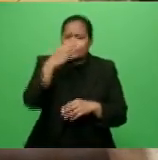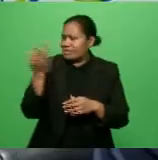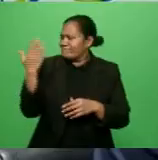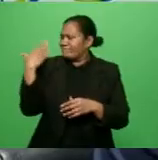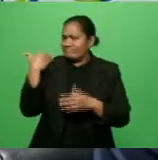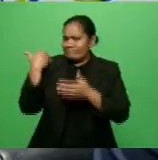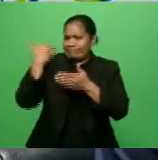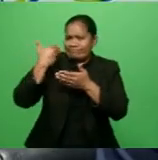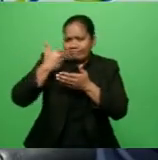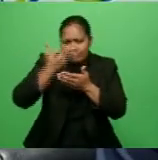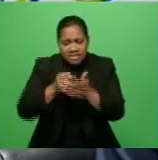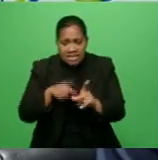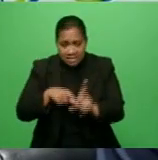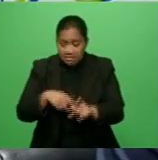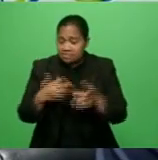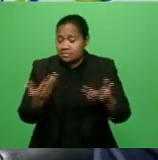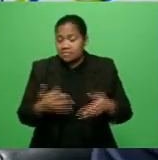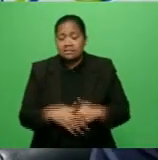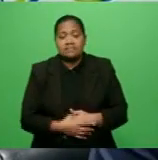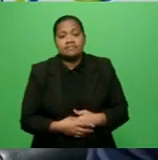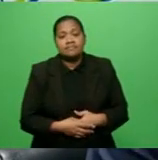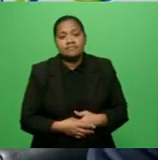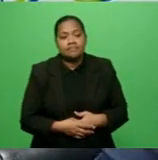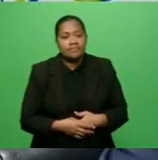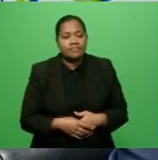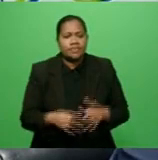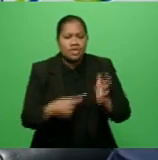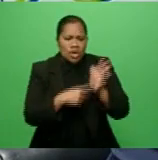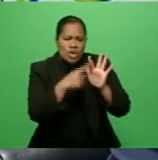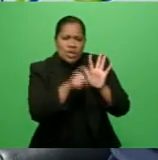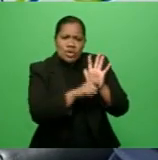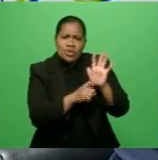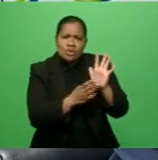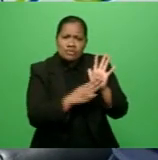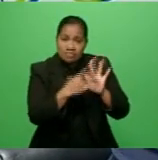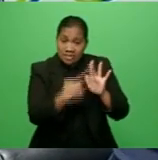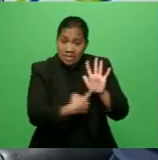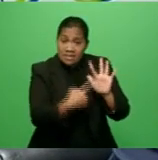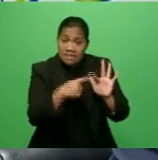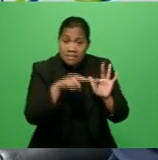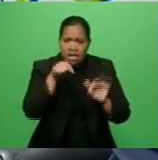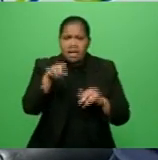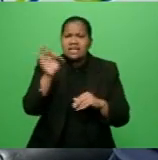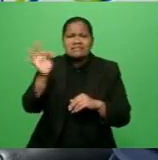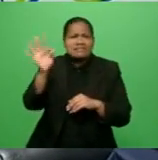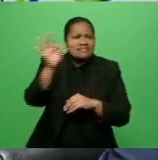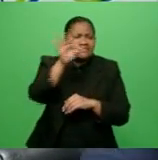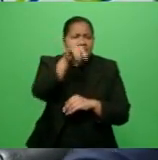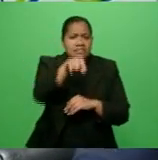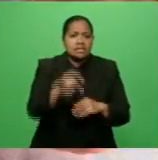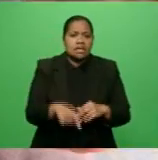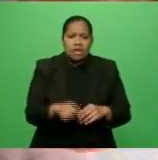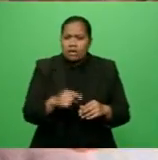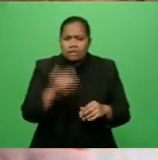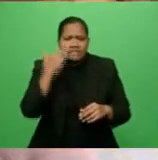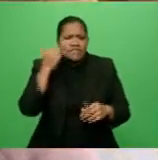The Asian subterranean termite is commonly found. It is currently infested in the areas of Lautoka